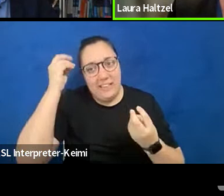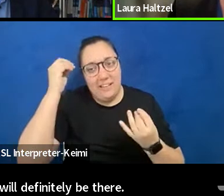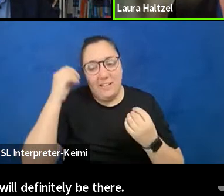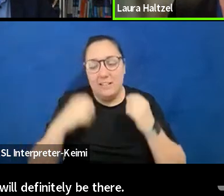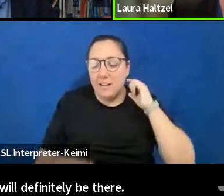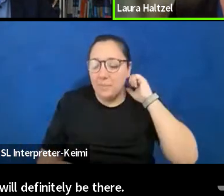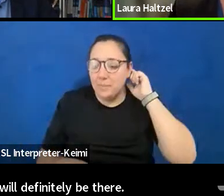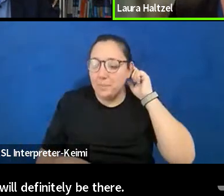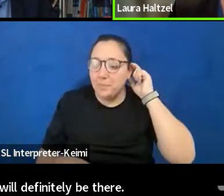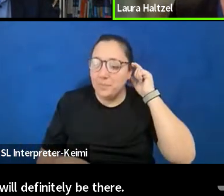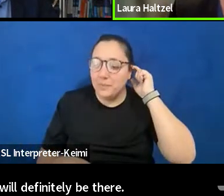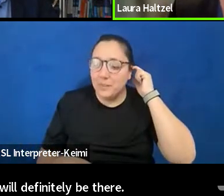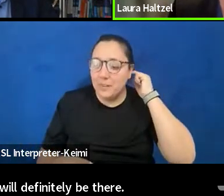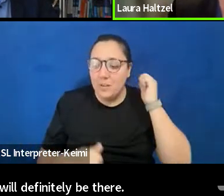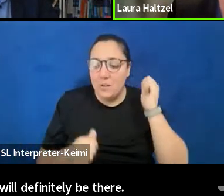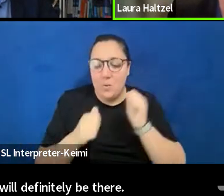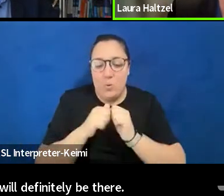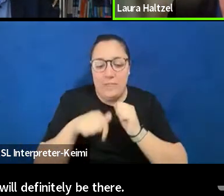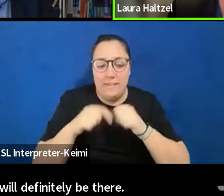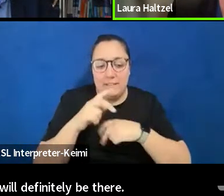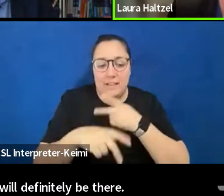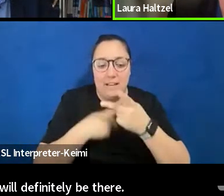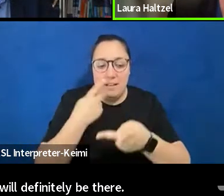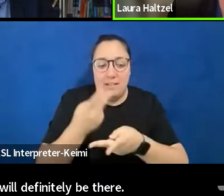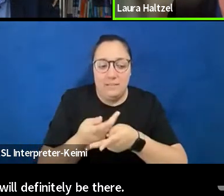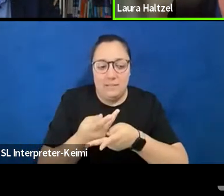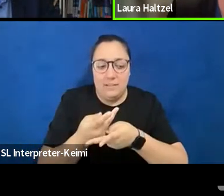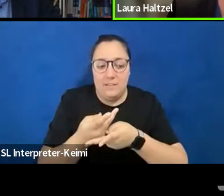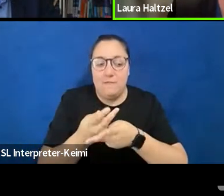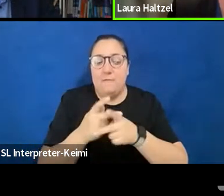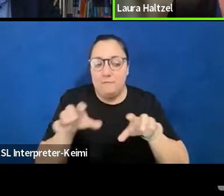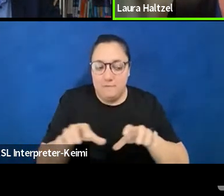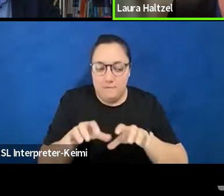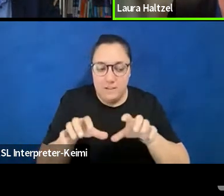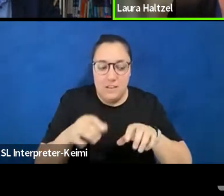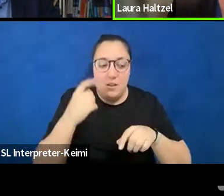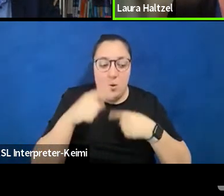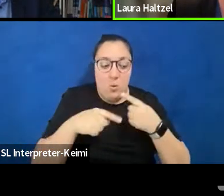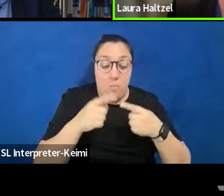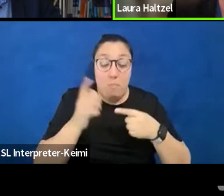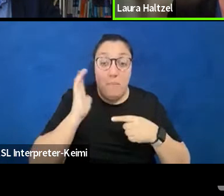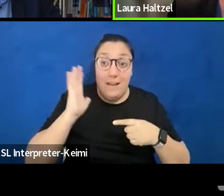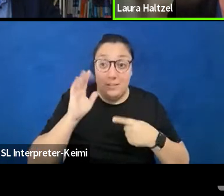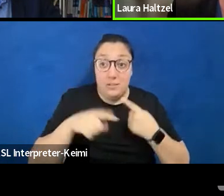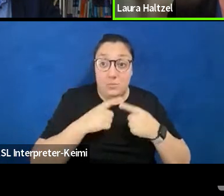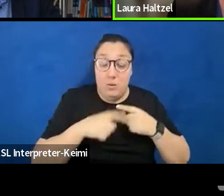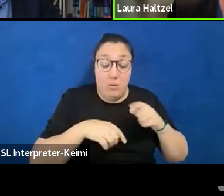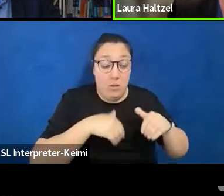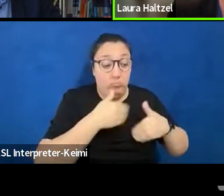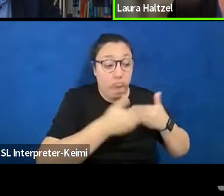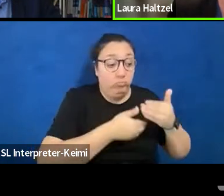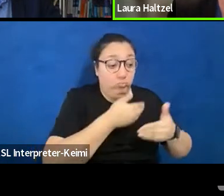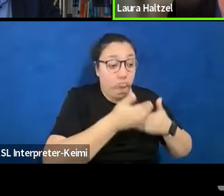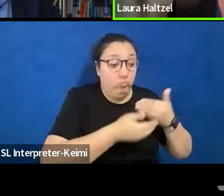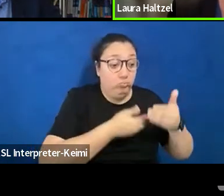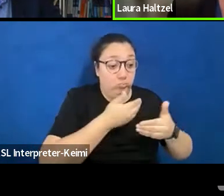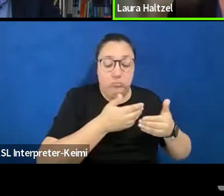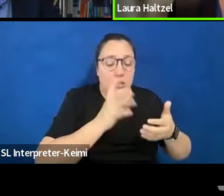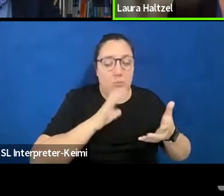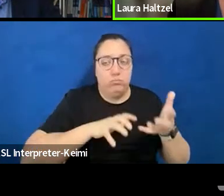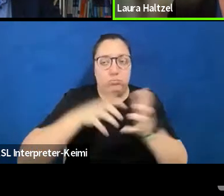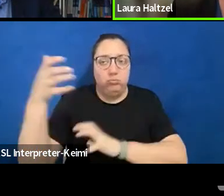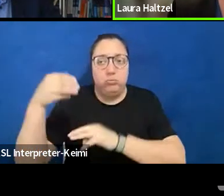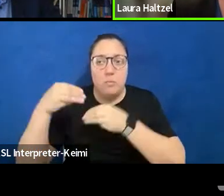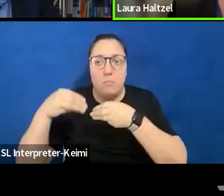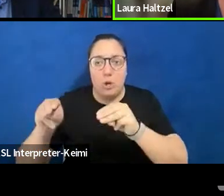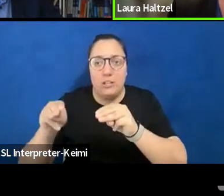this kind of brinksmanship is that in the past, when we've gone down this road, it has startled the markets. And so if